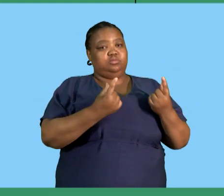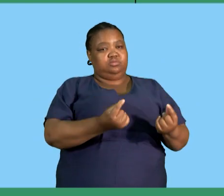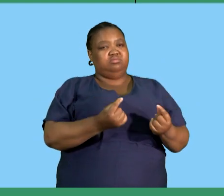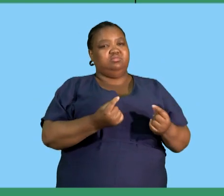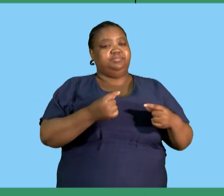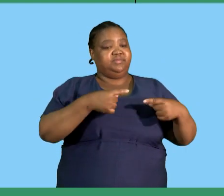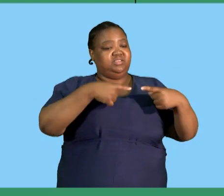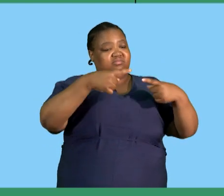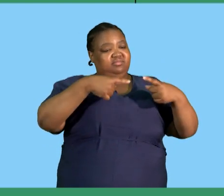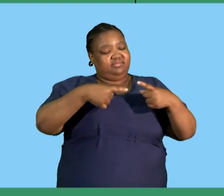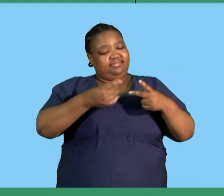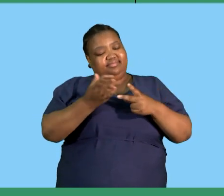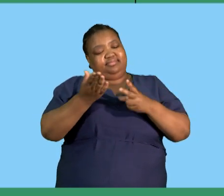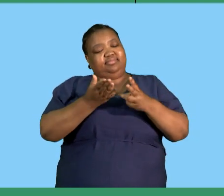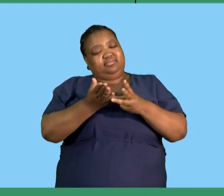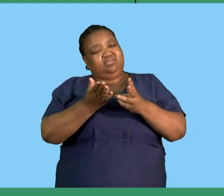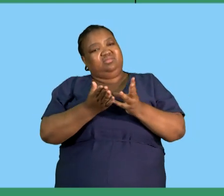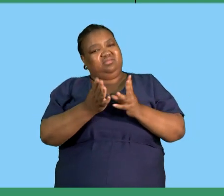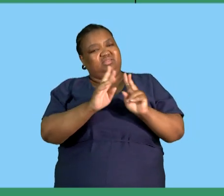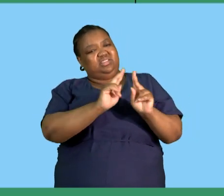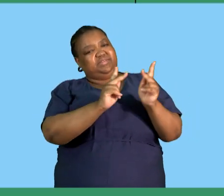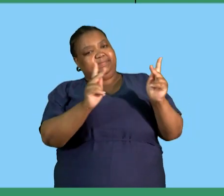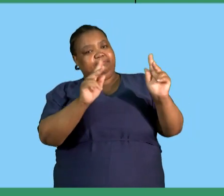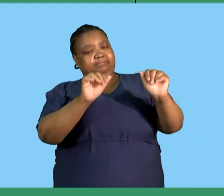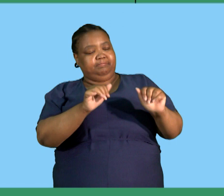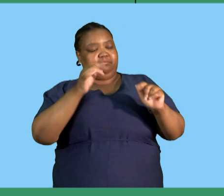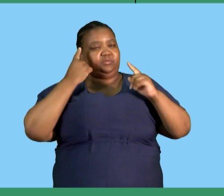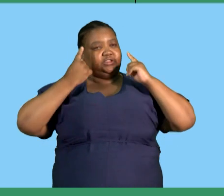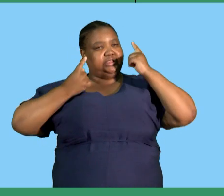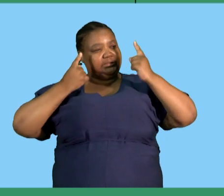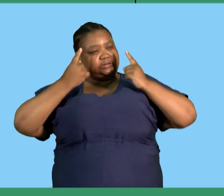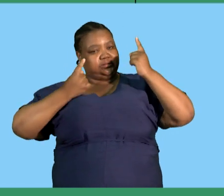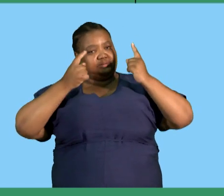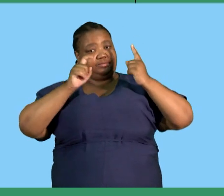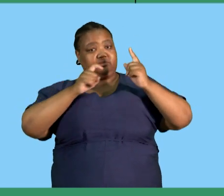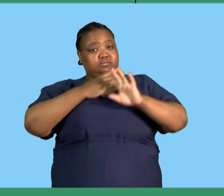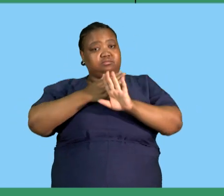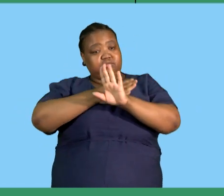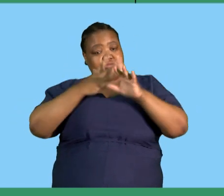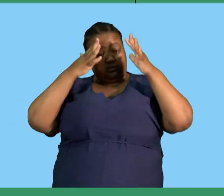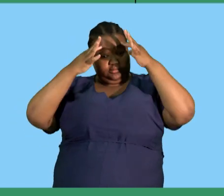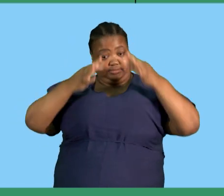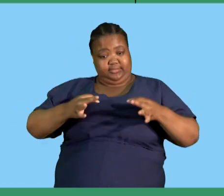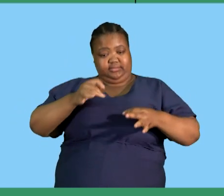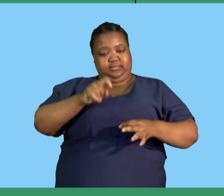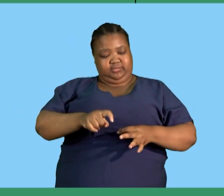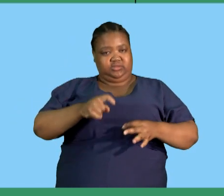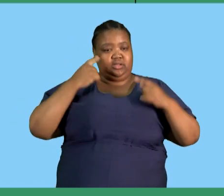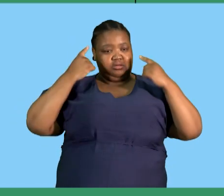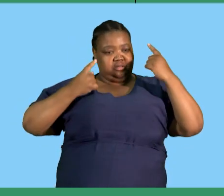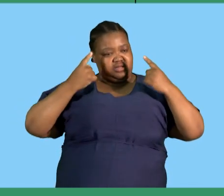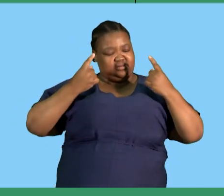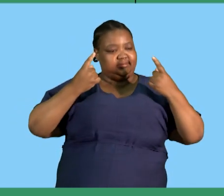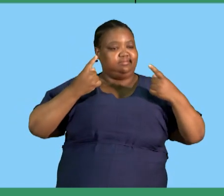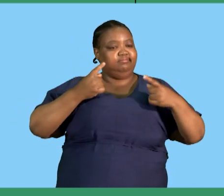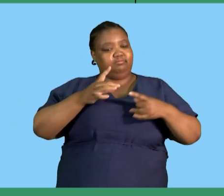various alternatives, that's the key word, are considered before we can decide on the best one.